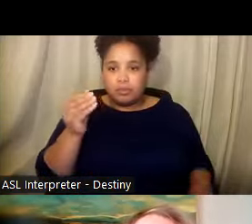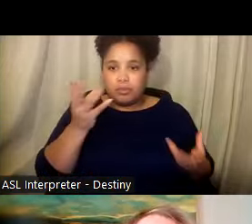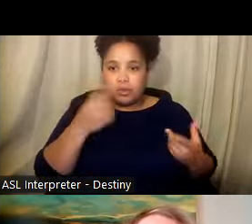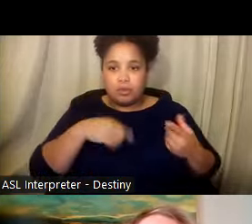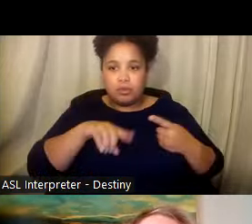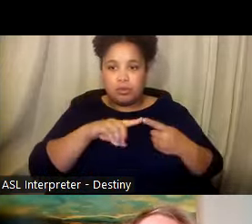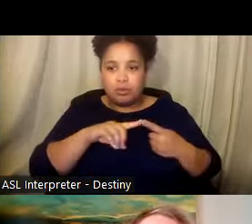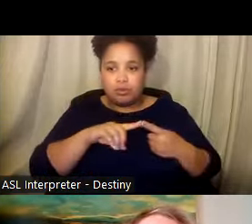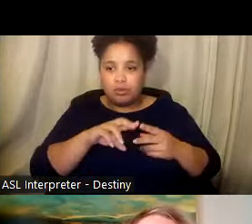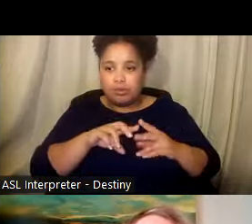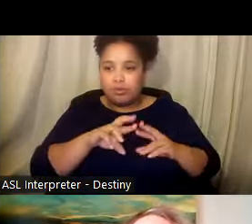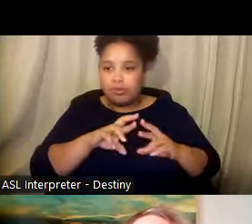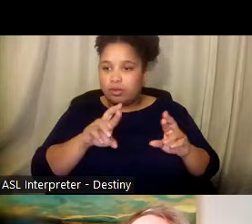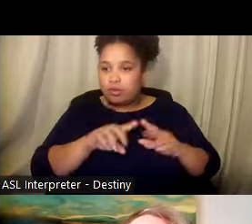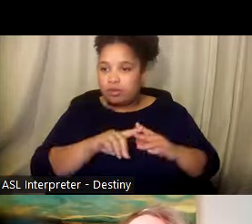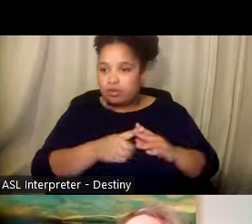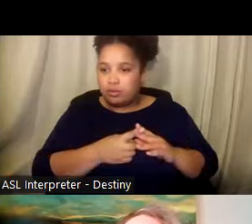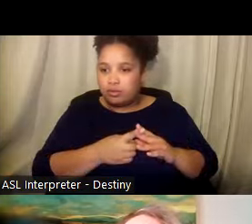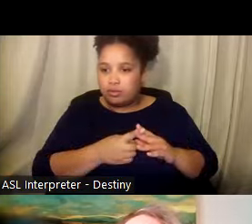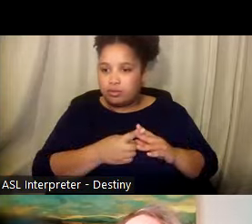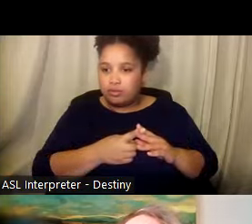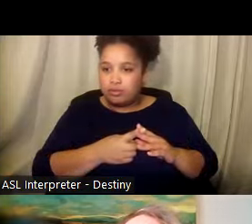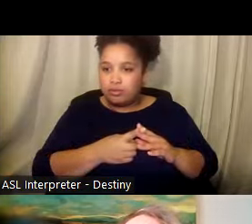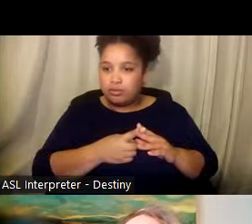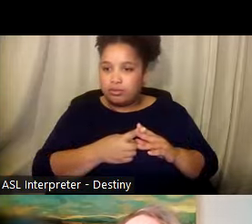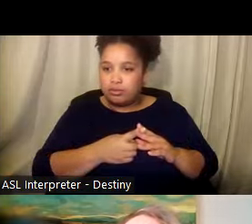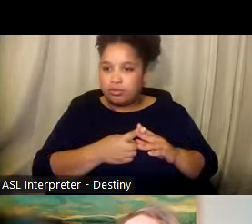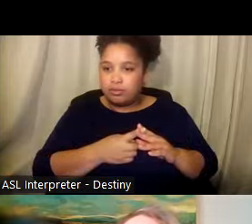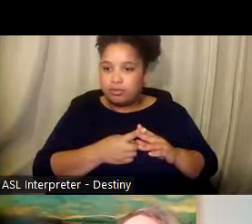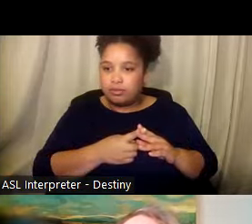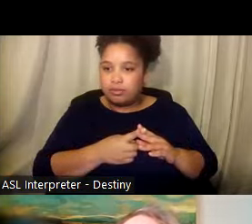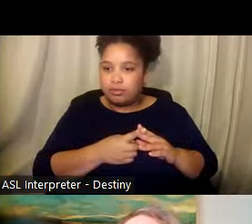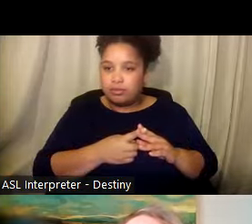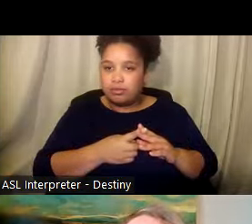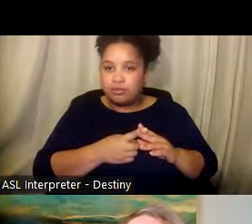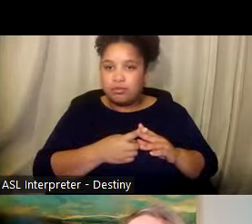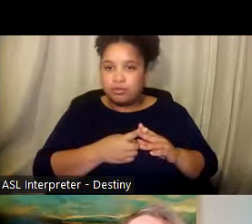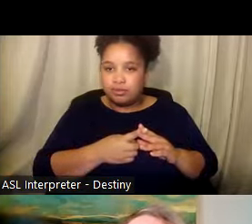prompt. Sure. Just a second.